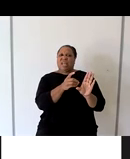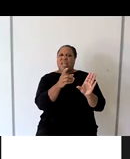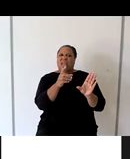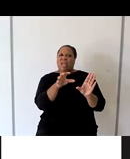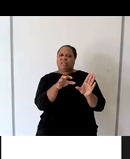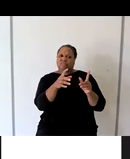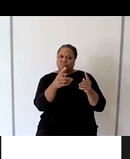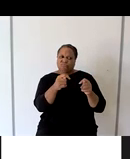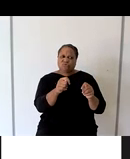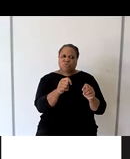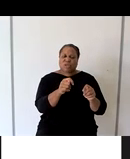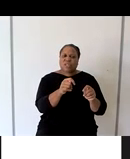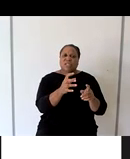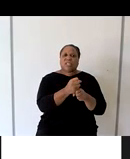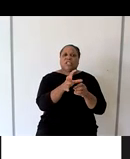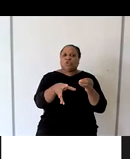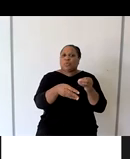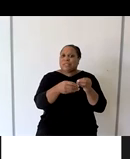can get your additional,